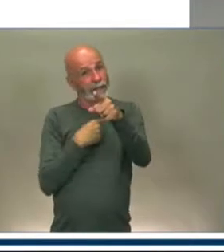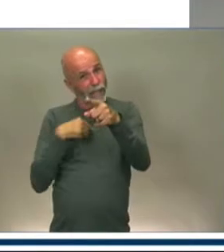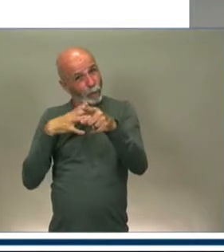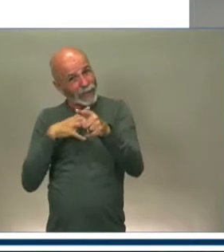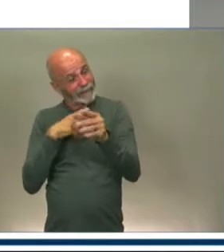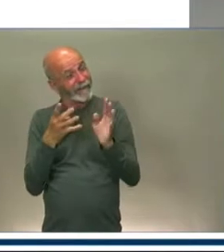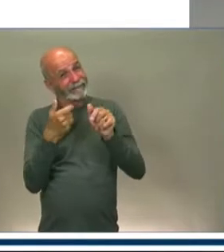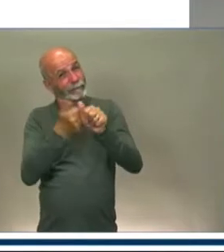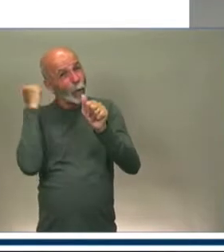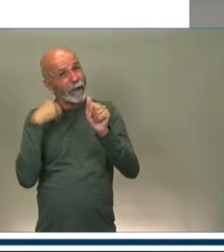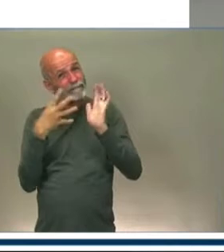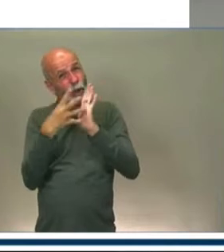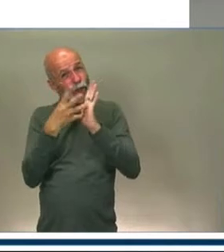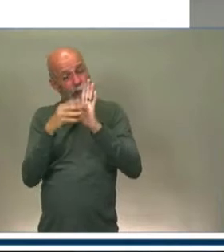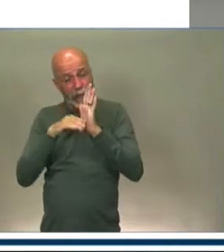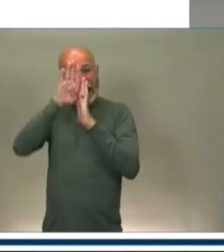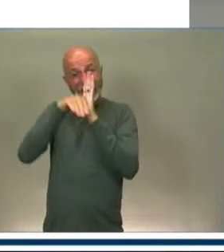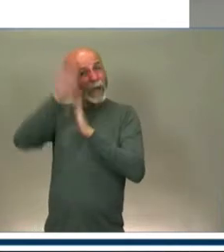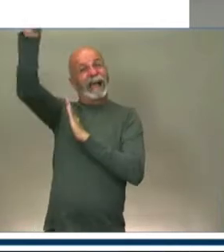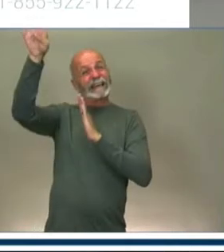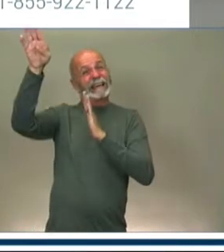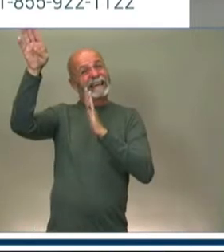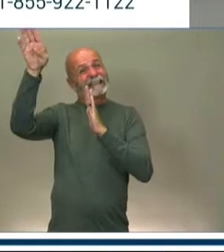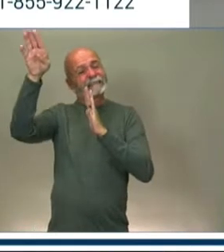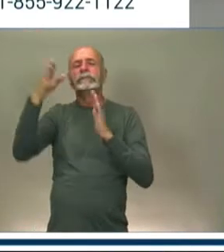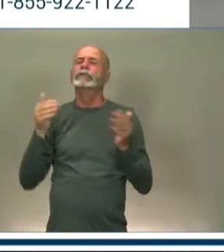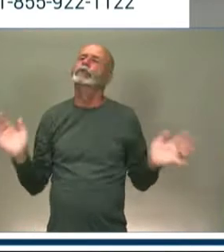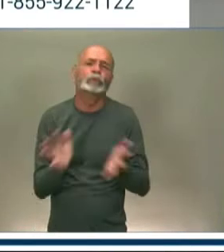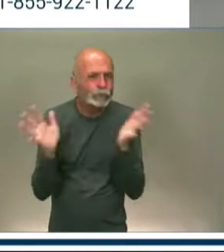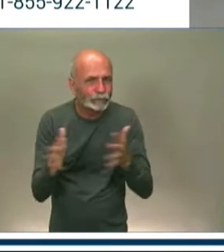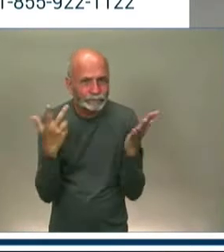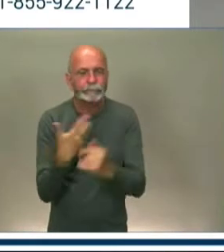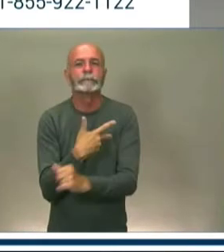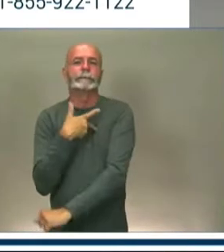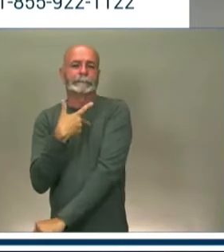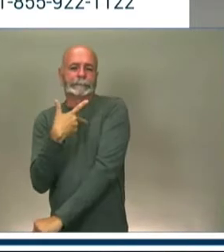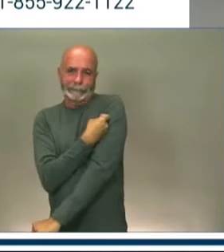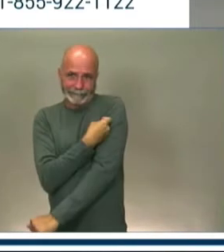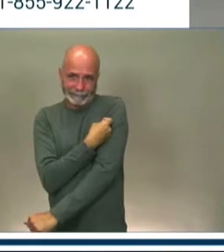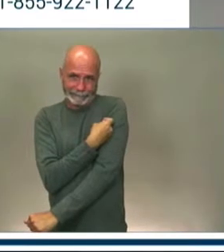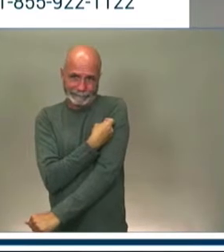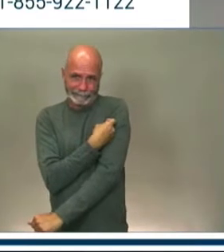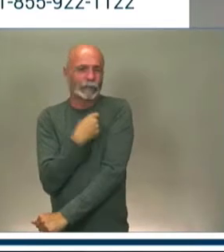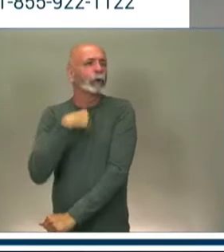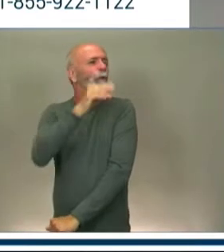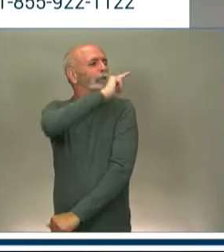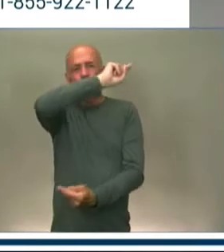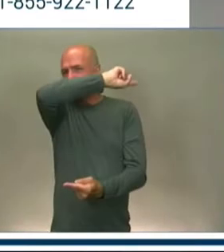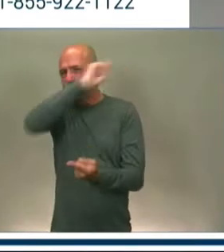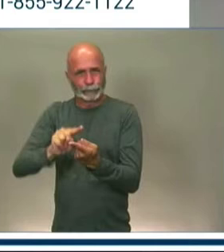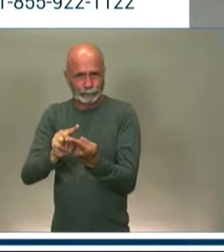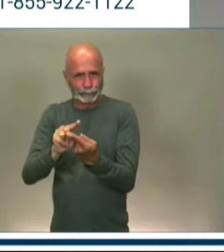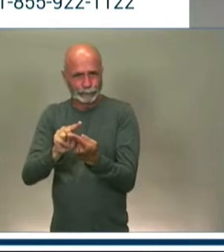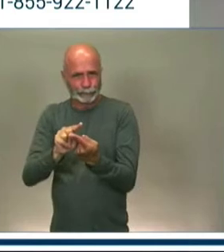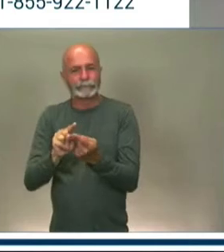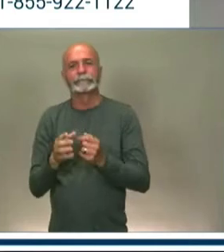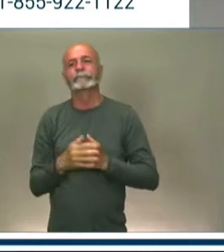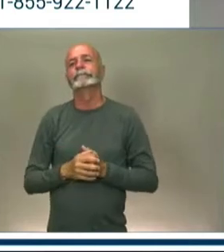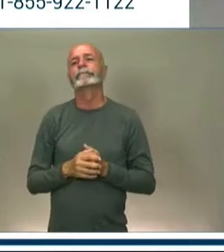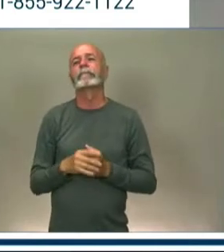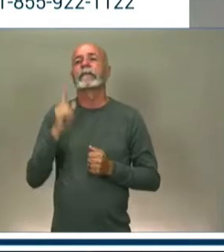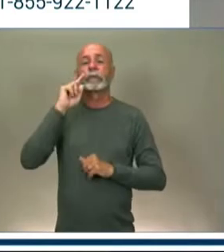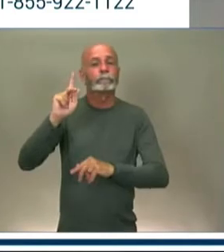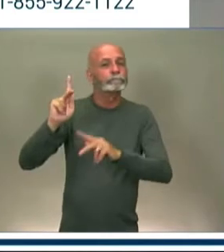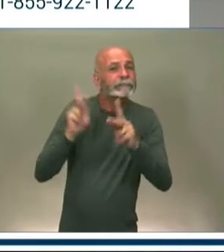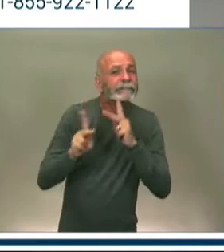strongly enough. The more vaccinated we are, the less impact a fourth wave will have on people, our healthcare system, and